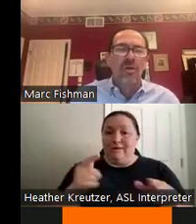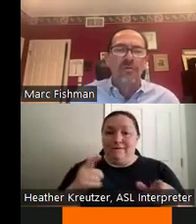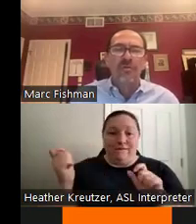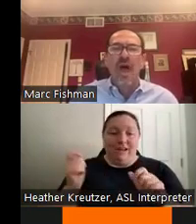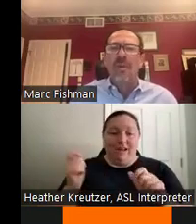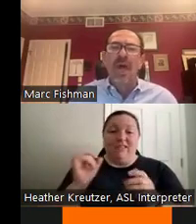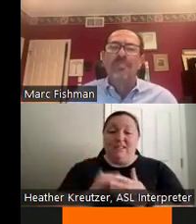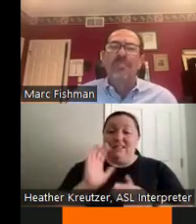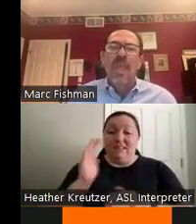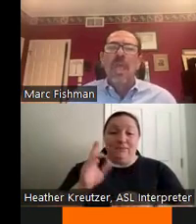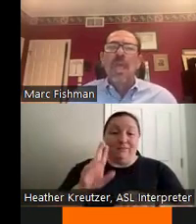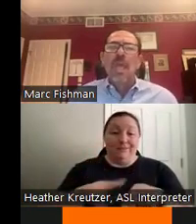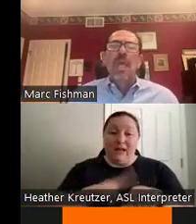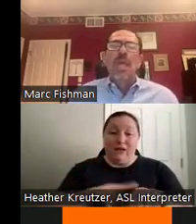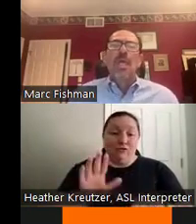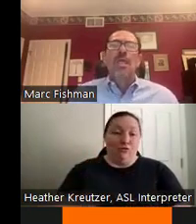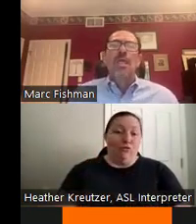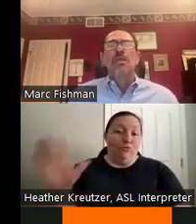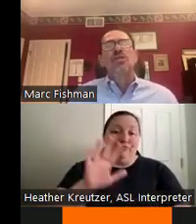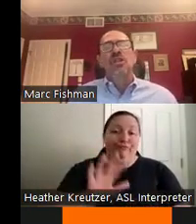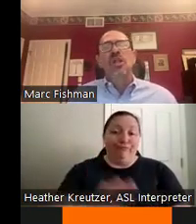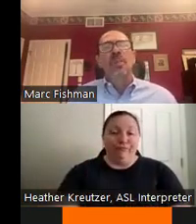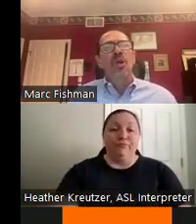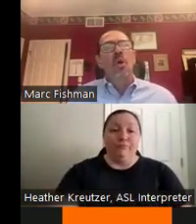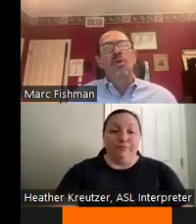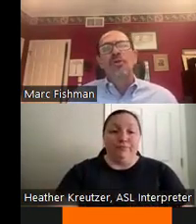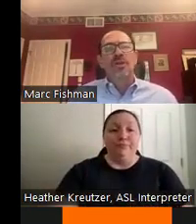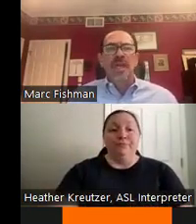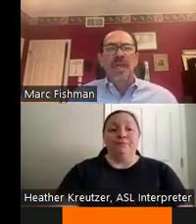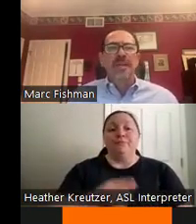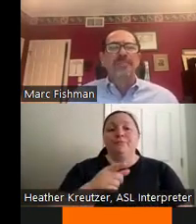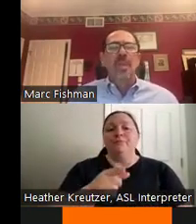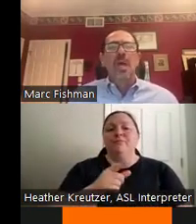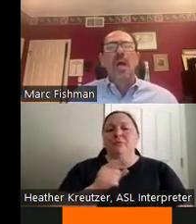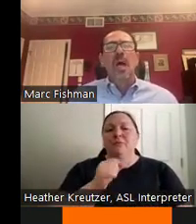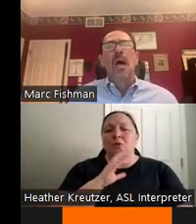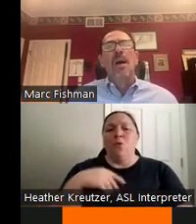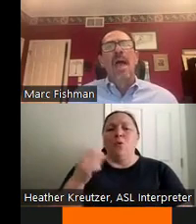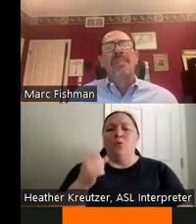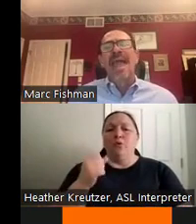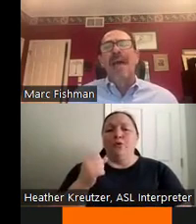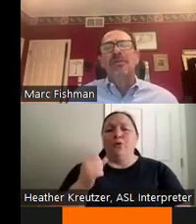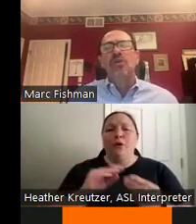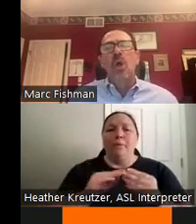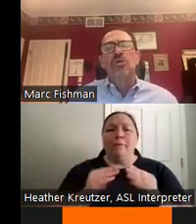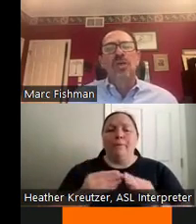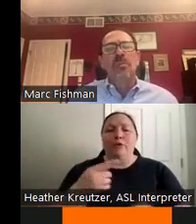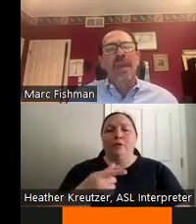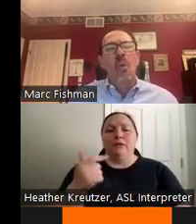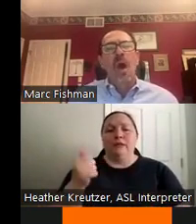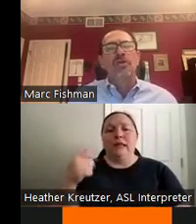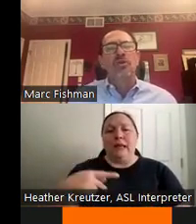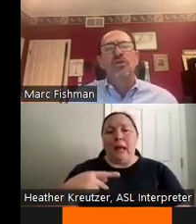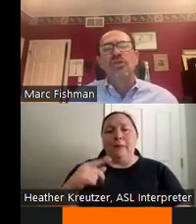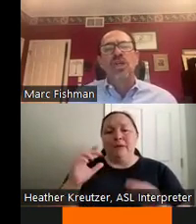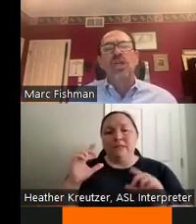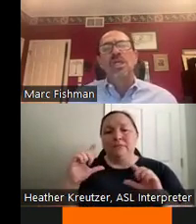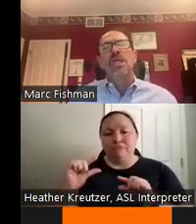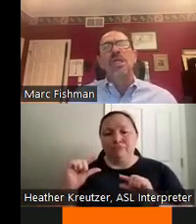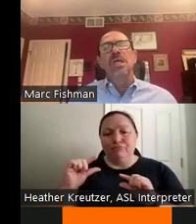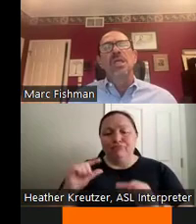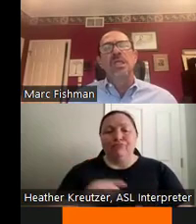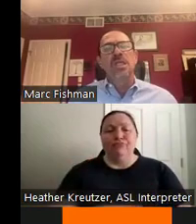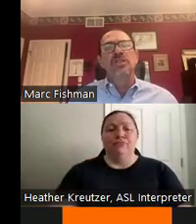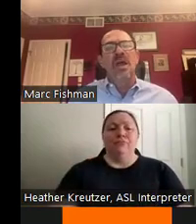national phenomenon. This is a little bit older data, and the gap is closing, but I wanted you to